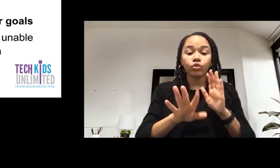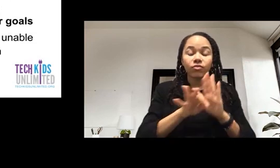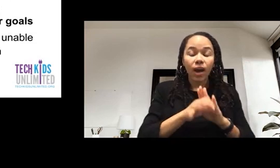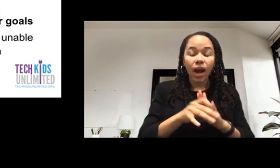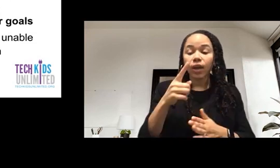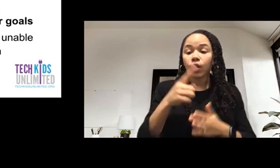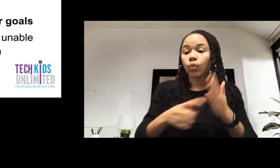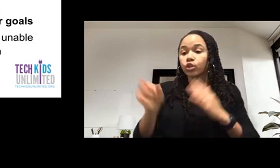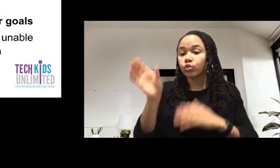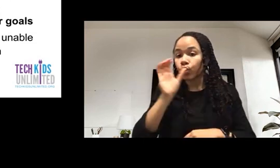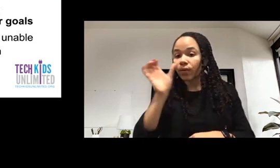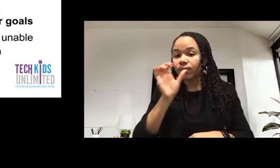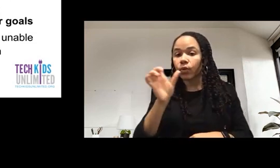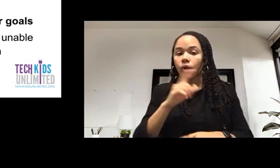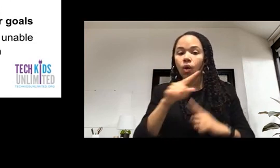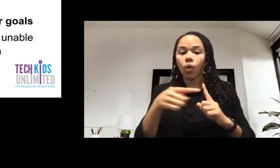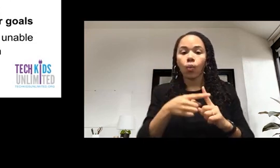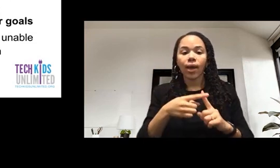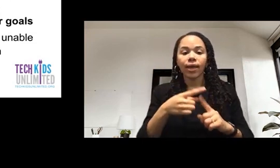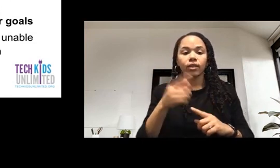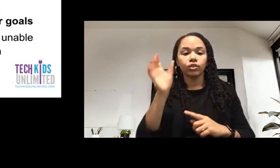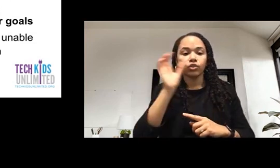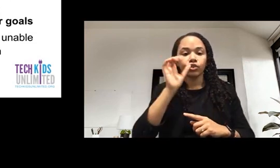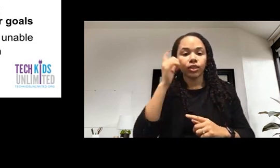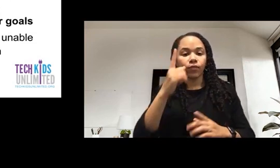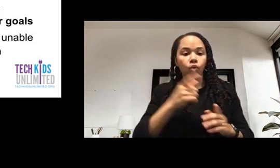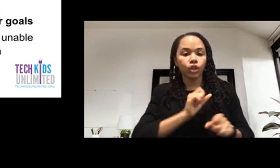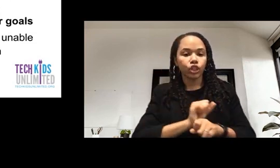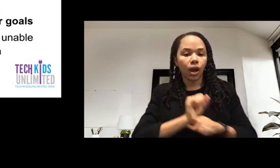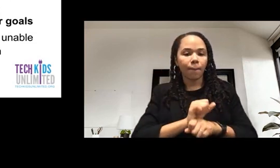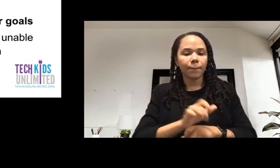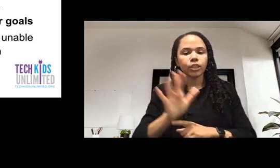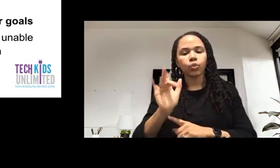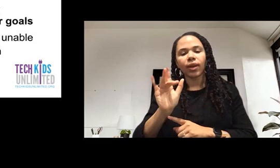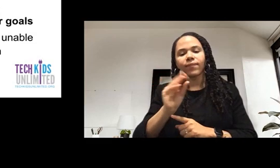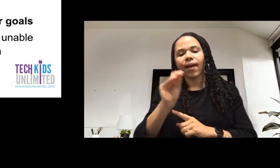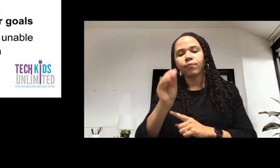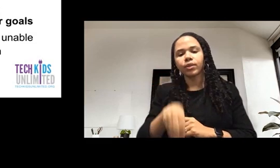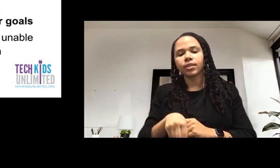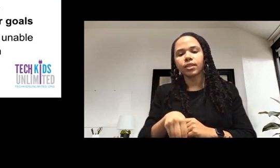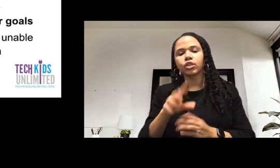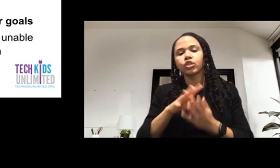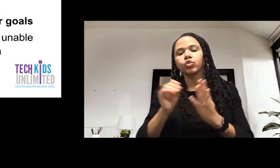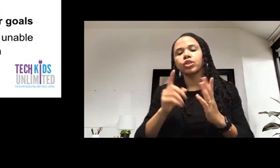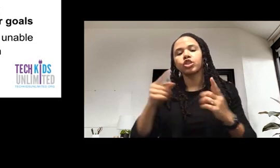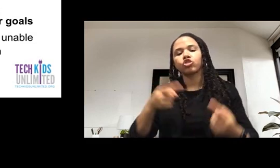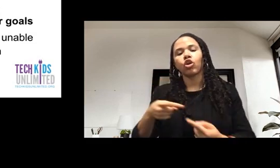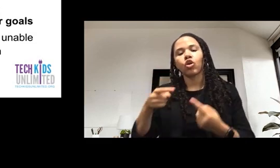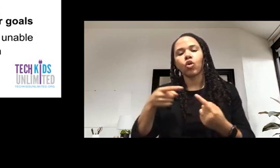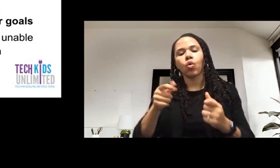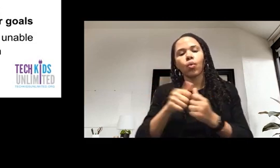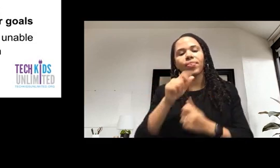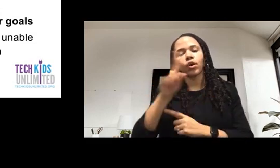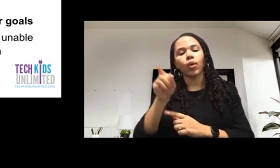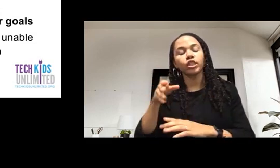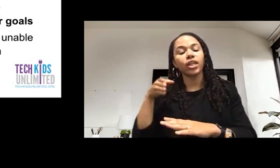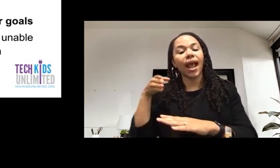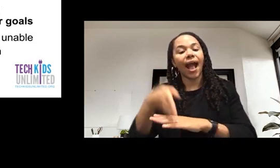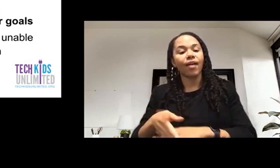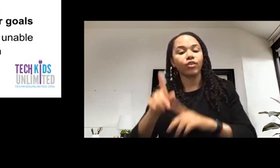this at pre-test, but only 25% of students struggled with this question post-test. We think this highlighted a strength of